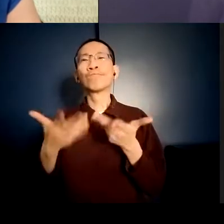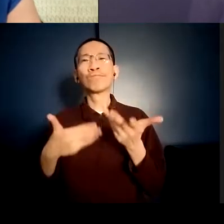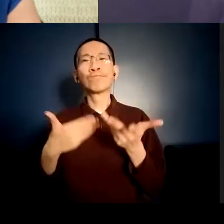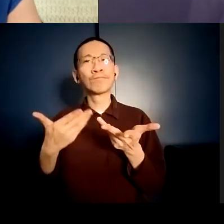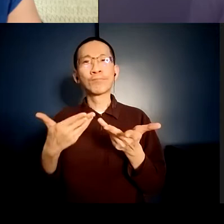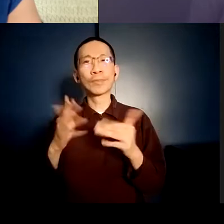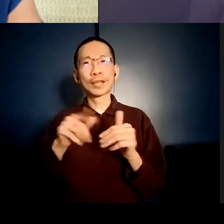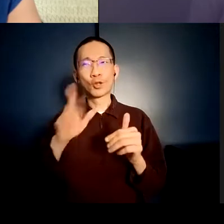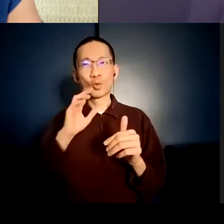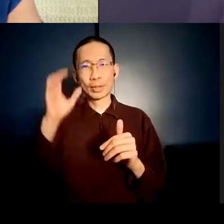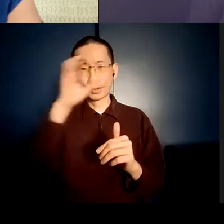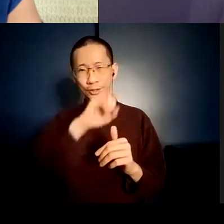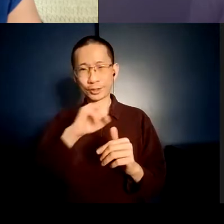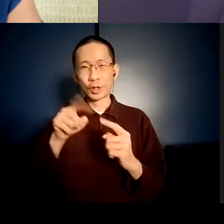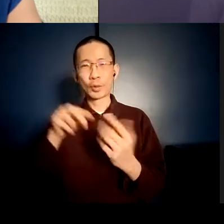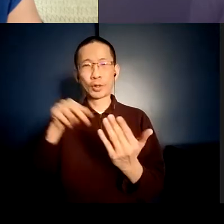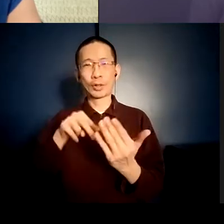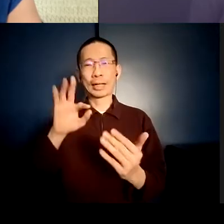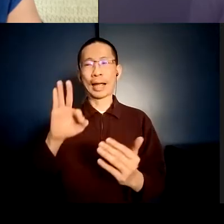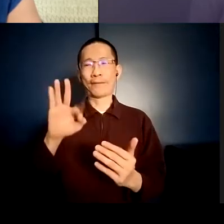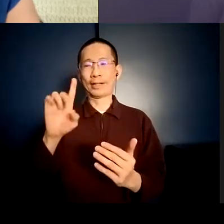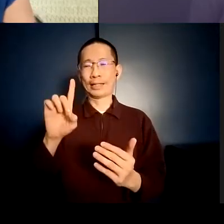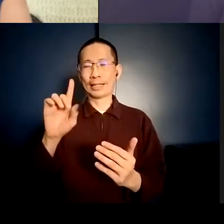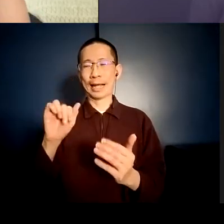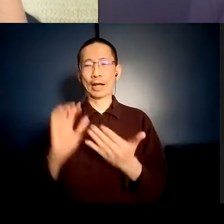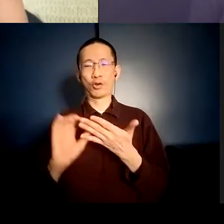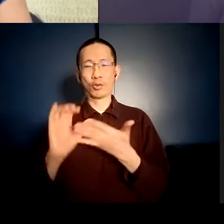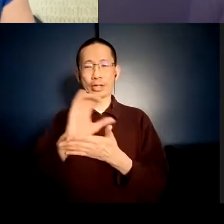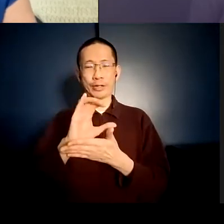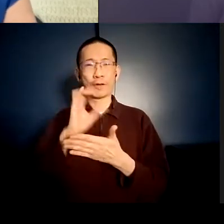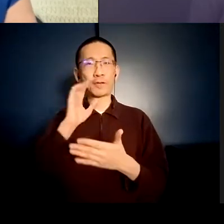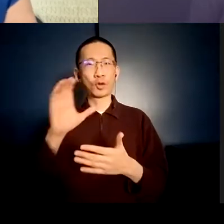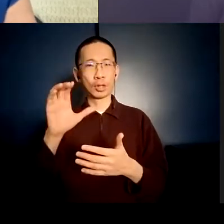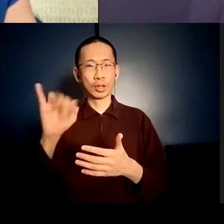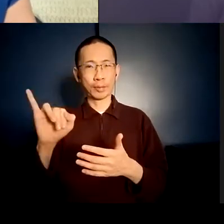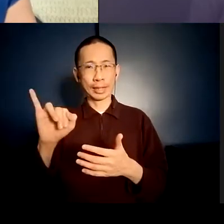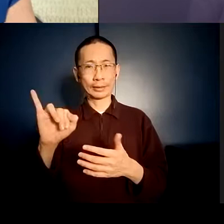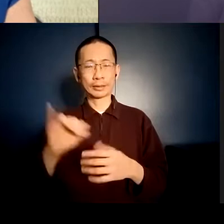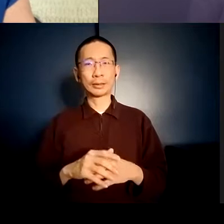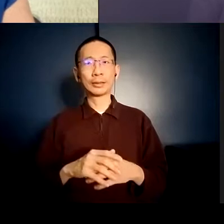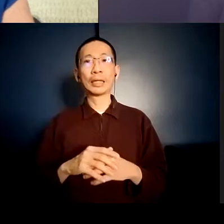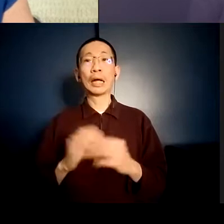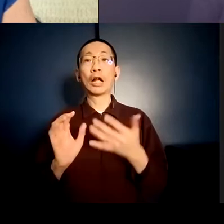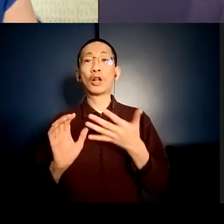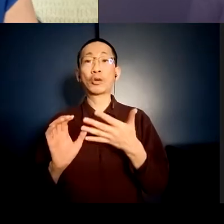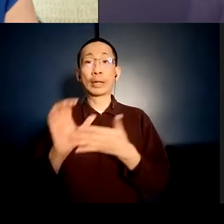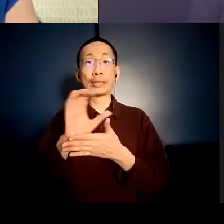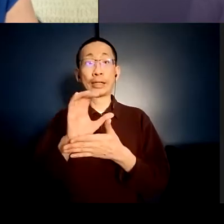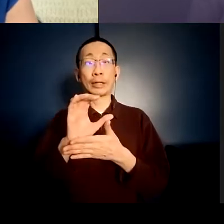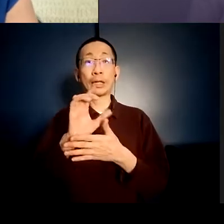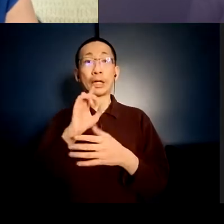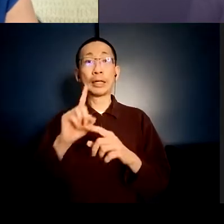you would think by looking at the FDA criteria for cochlear implants. The criteria are